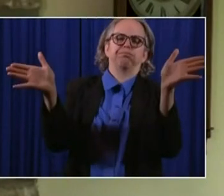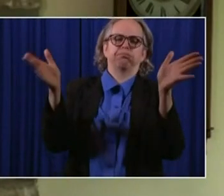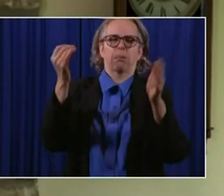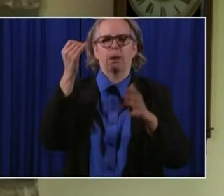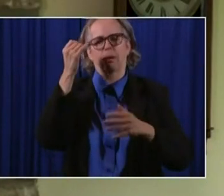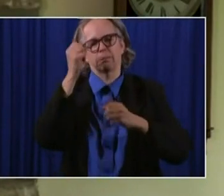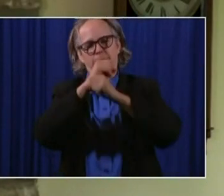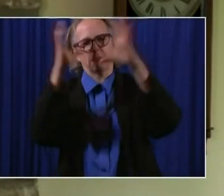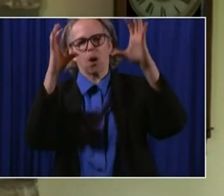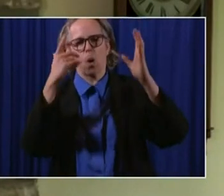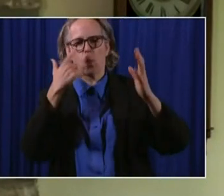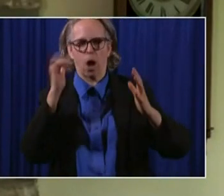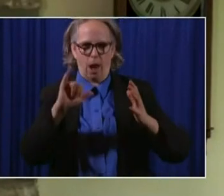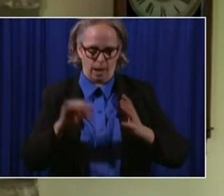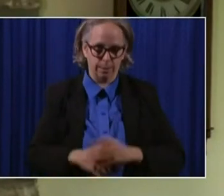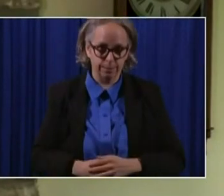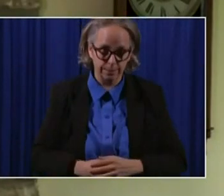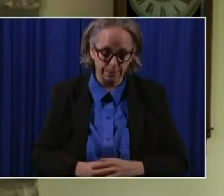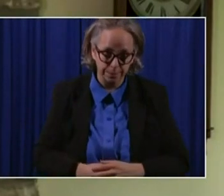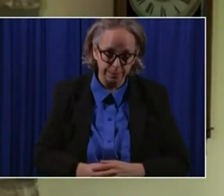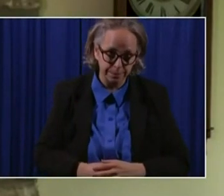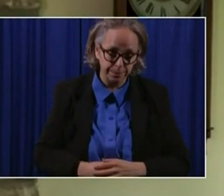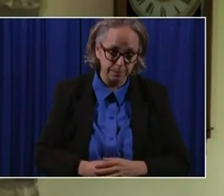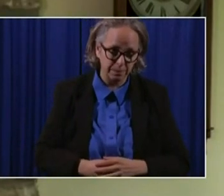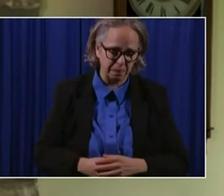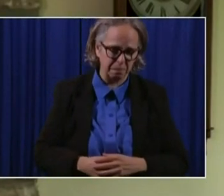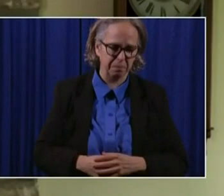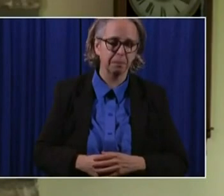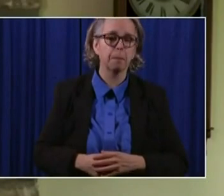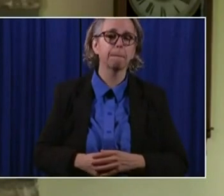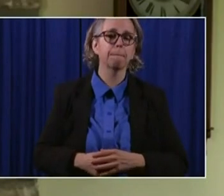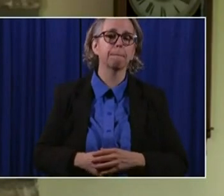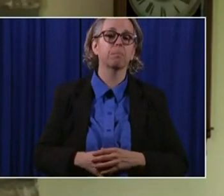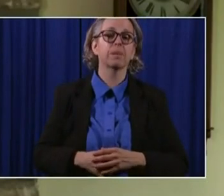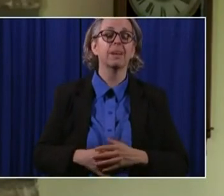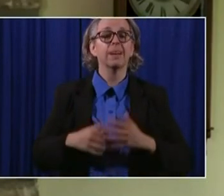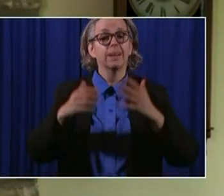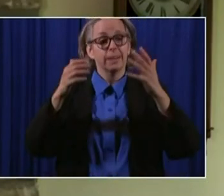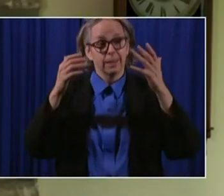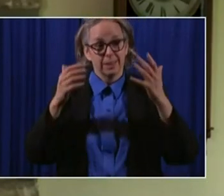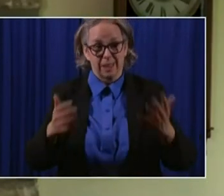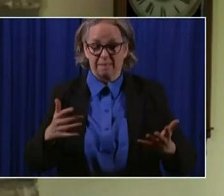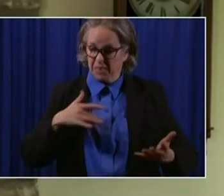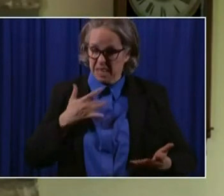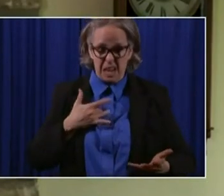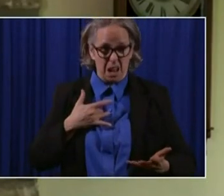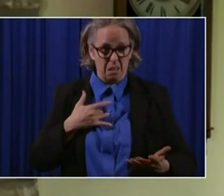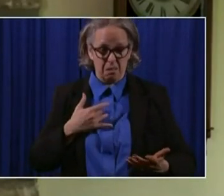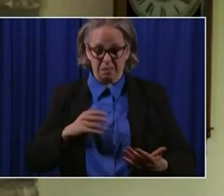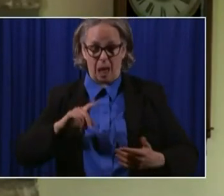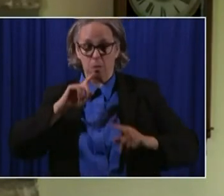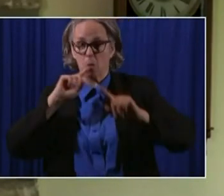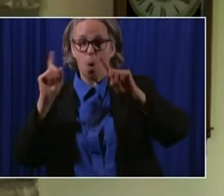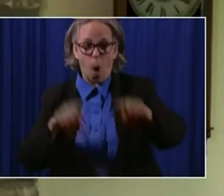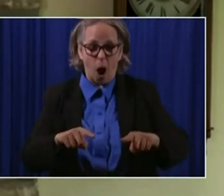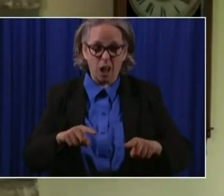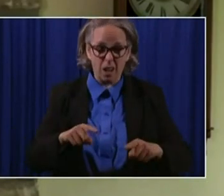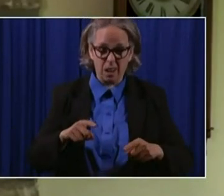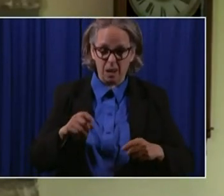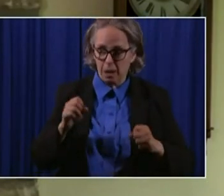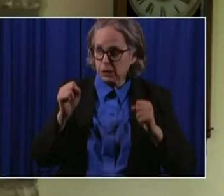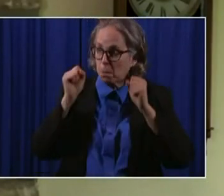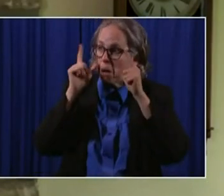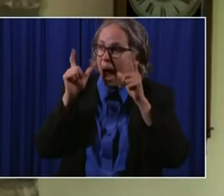in regard to spectators. I think what you'll see when you look at the orders is no big surprises. So the health guidance that is in there